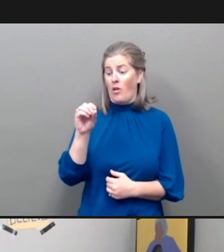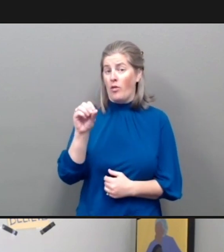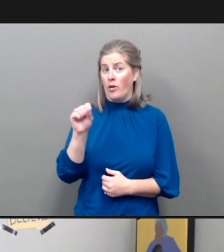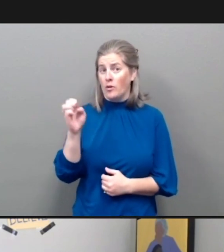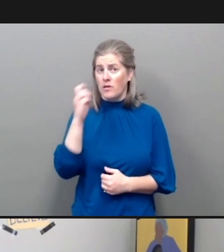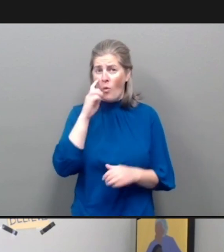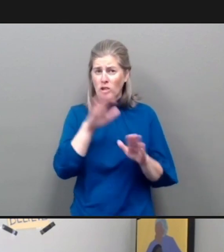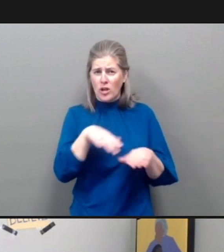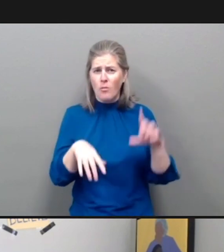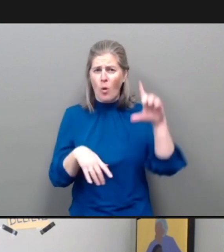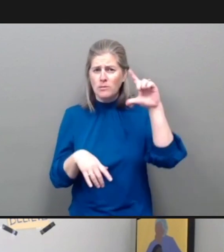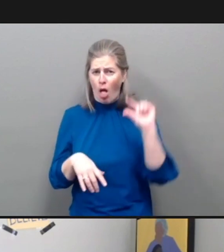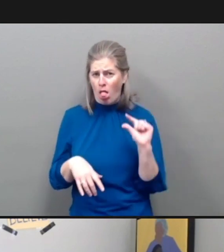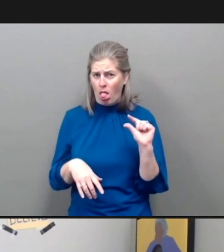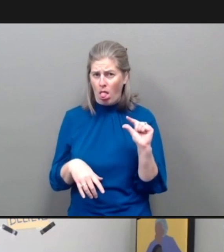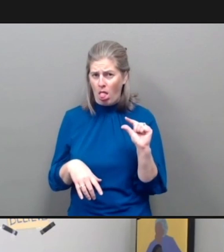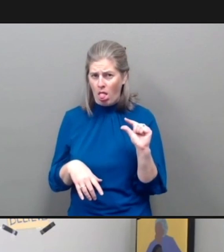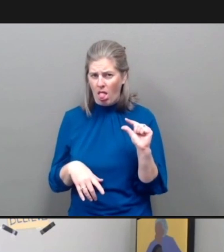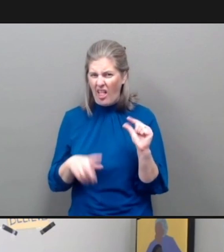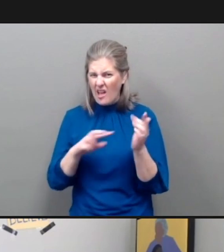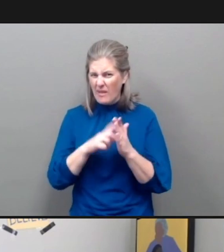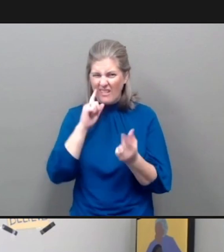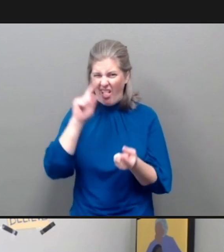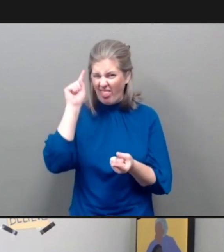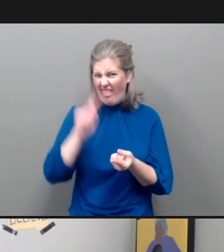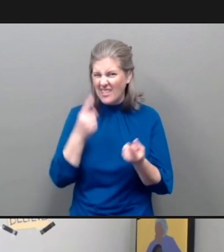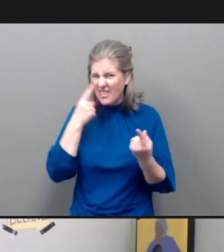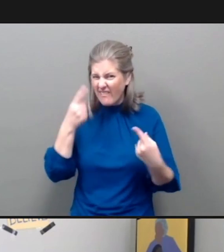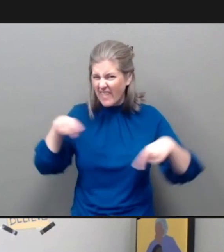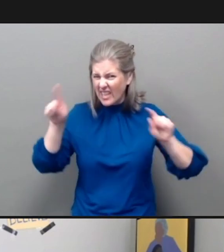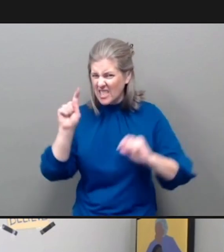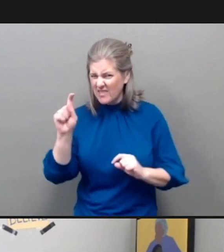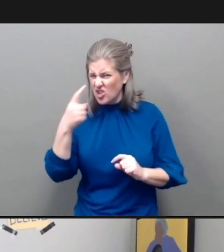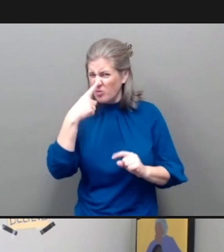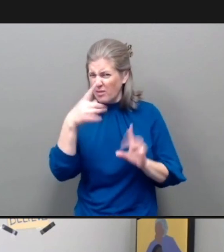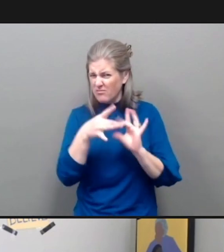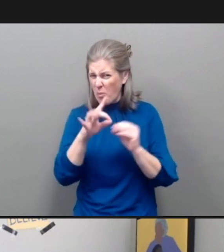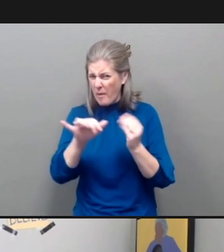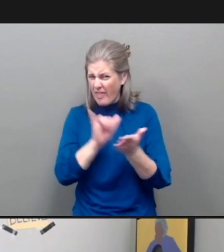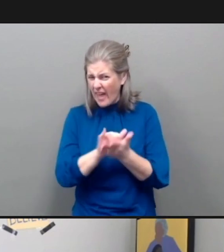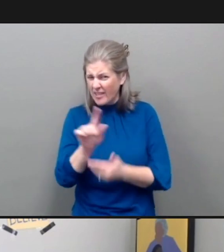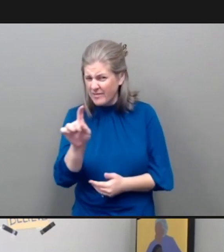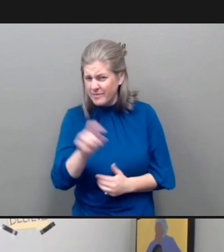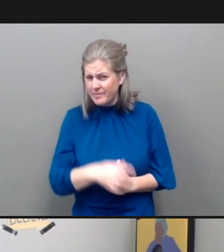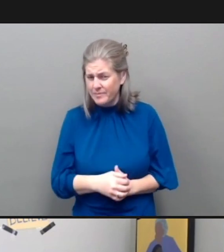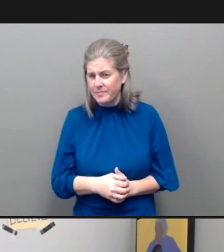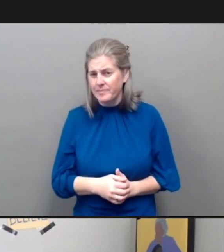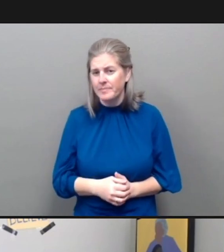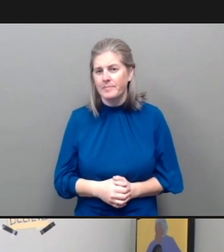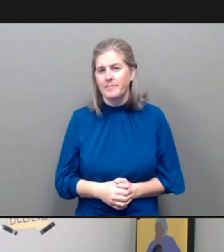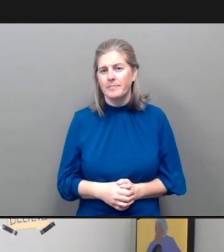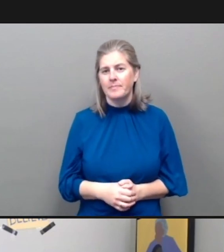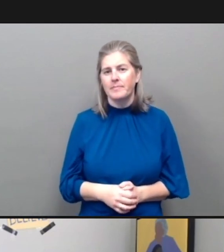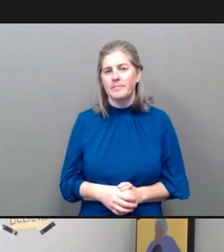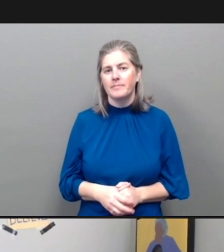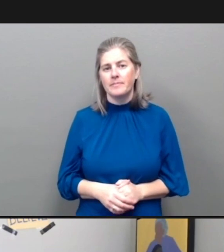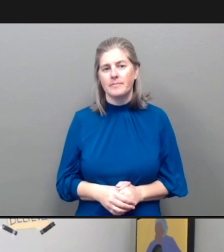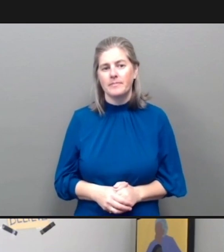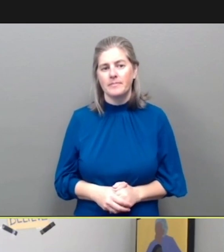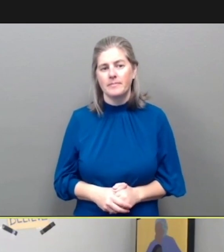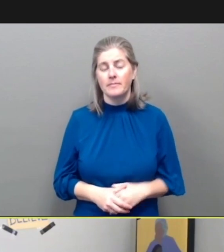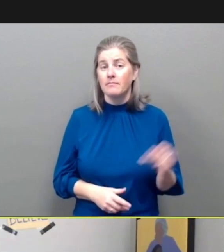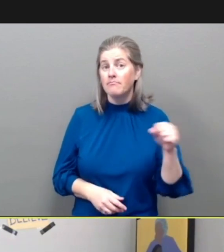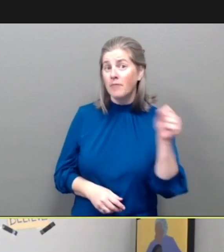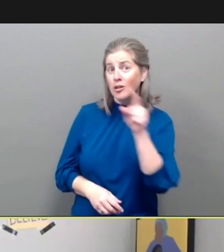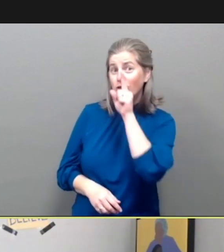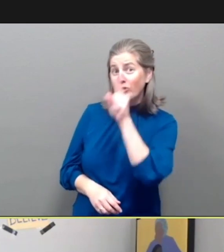is smaller, that it'll be less effective. Can you comment on that, please? Yeah,